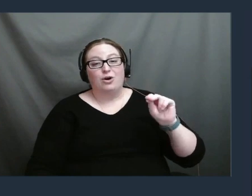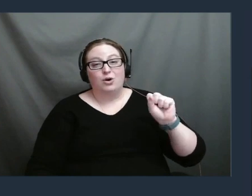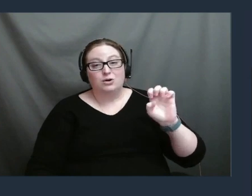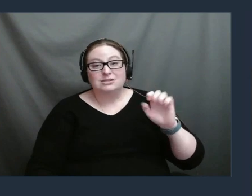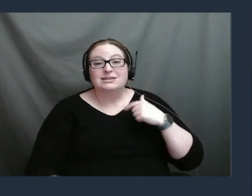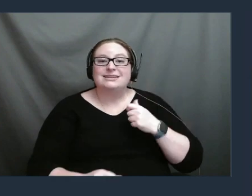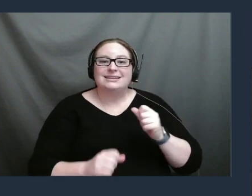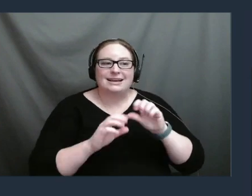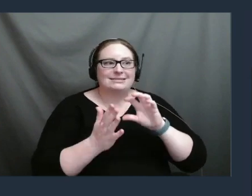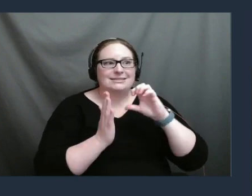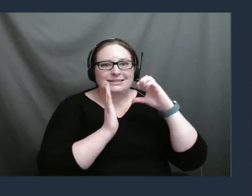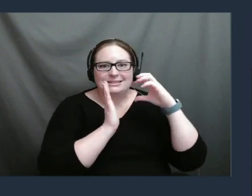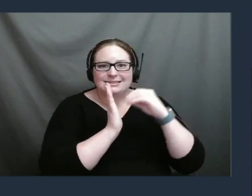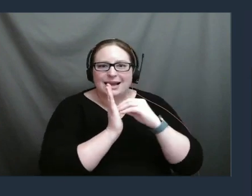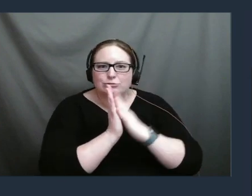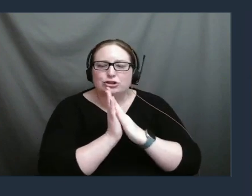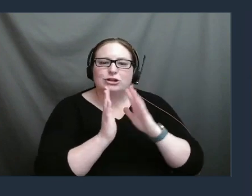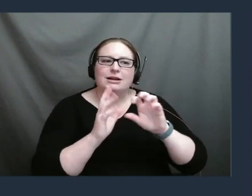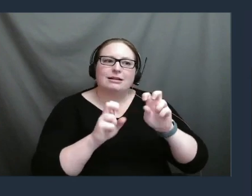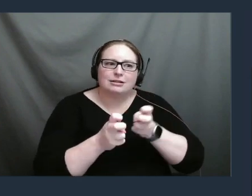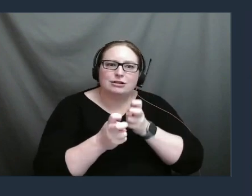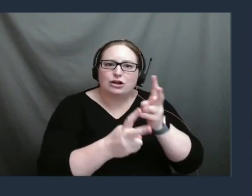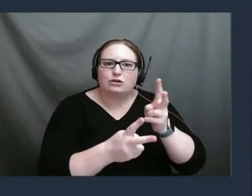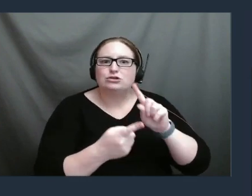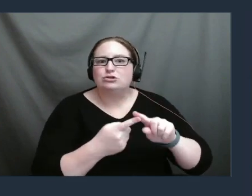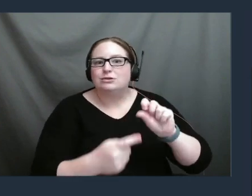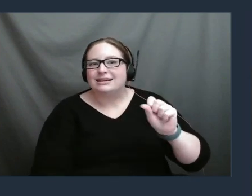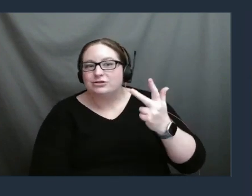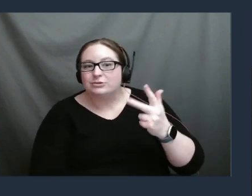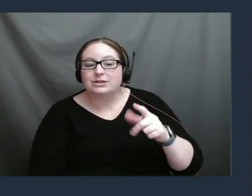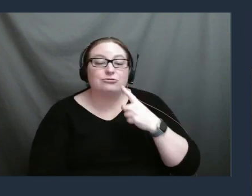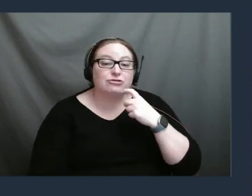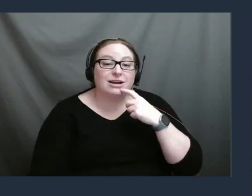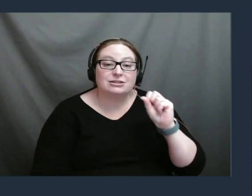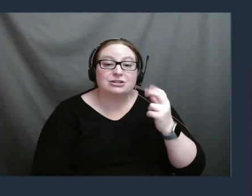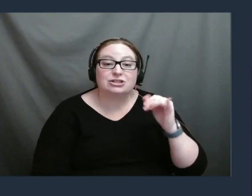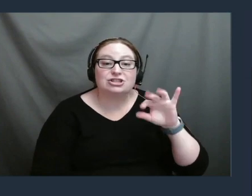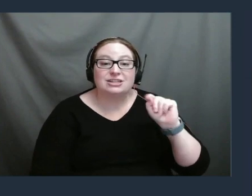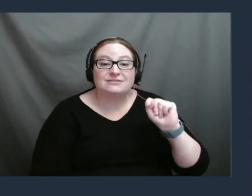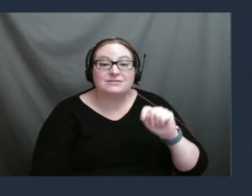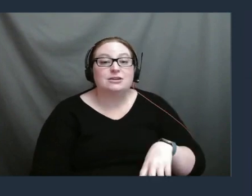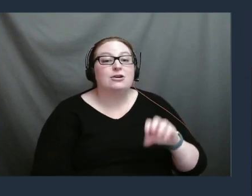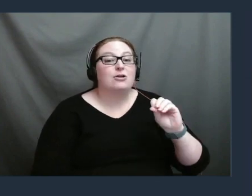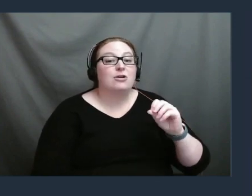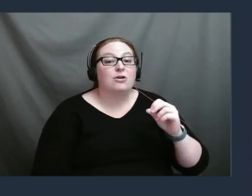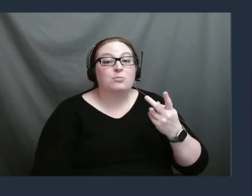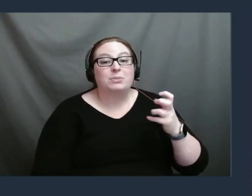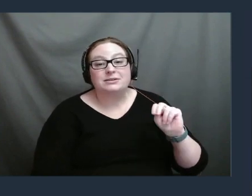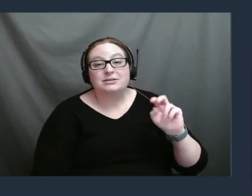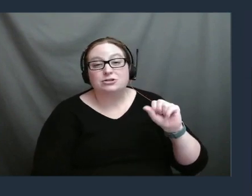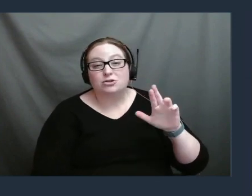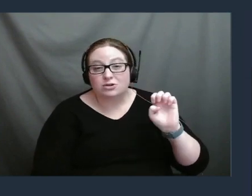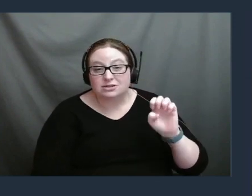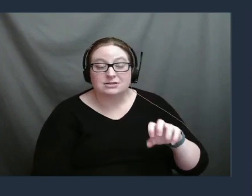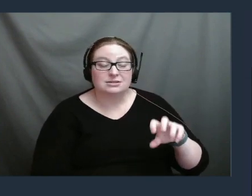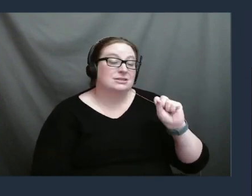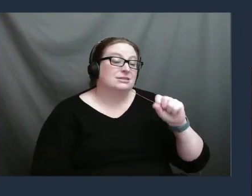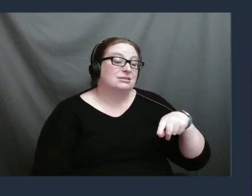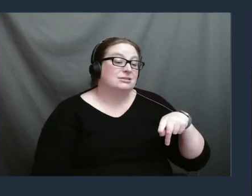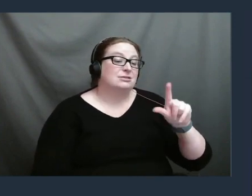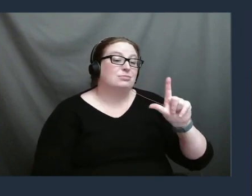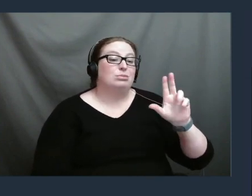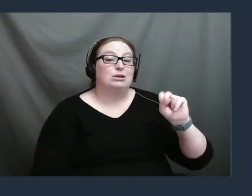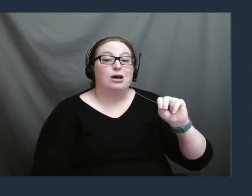into destinations such as S3, Redshift, OpenSearch, Splunk, and a wide variety of generic HTTP